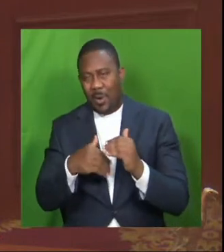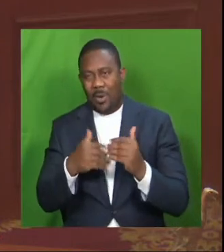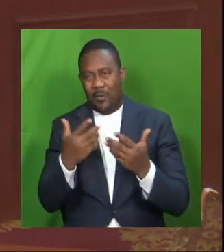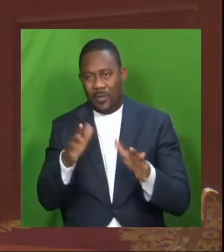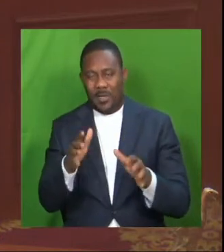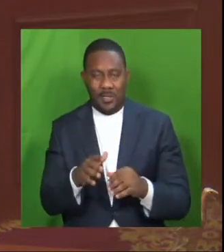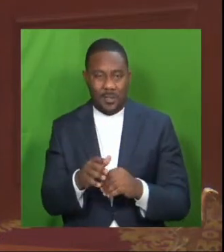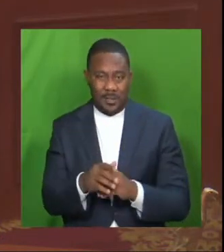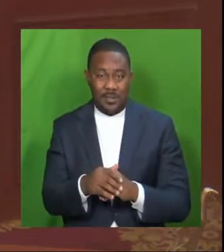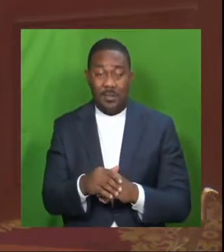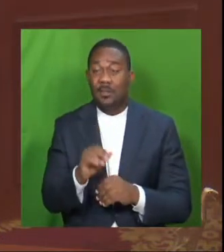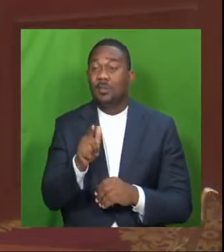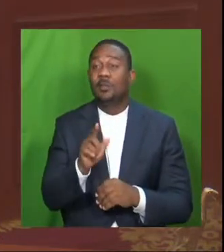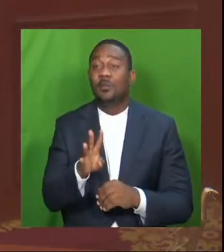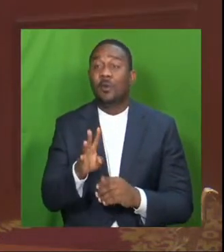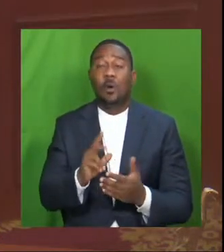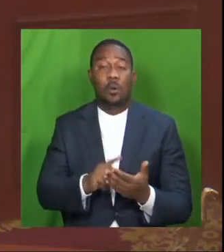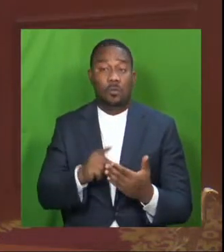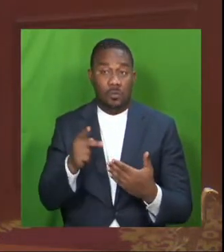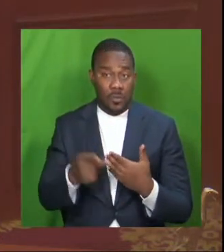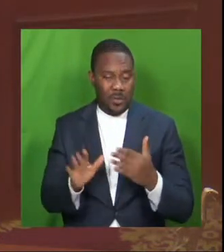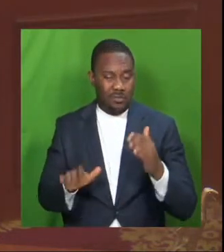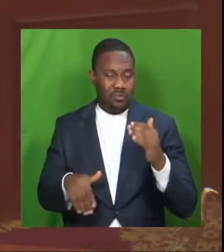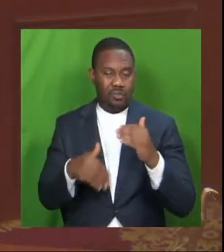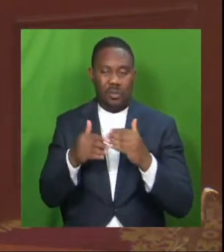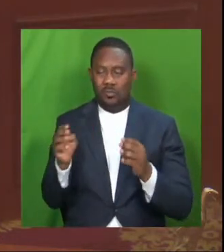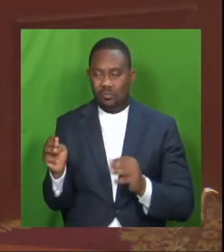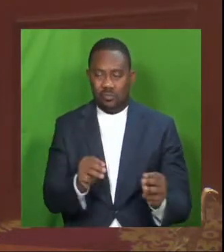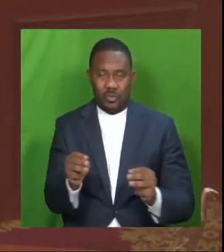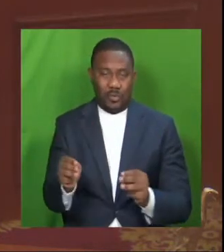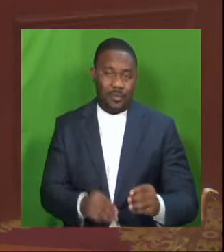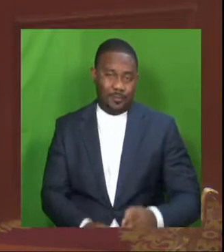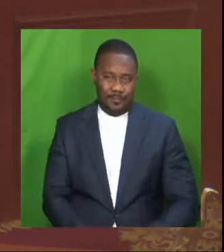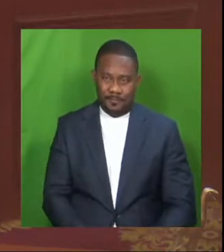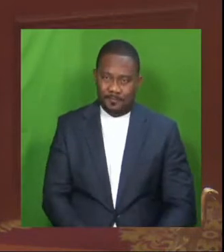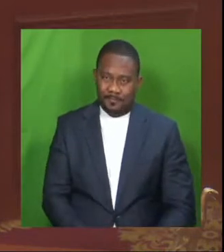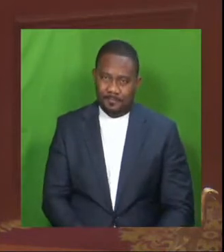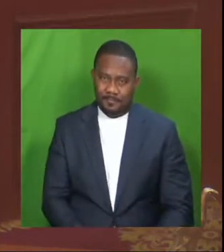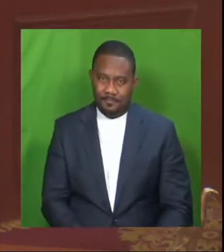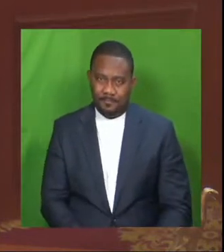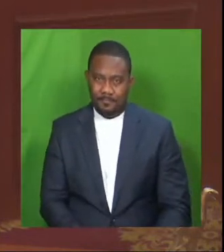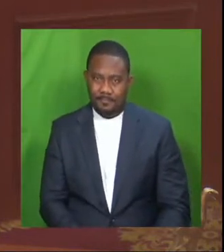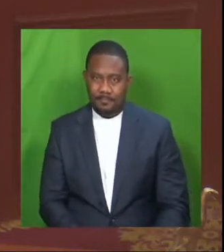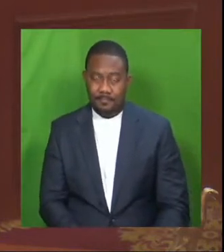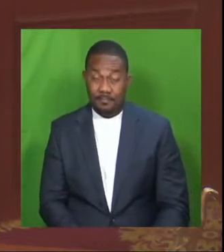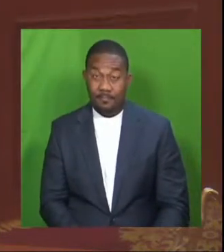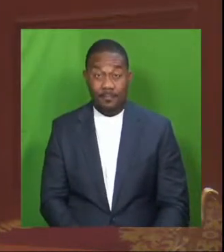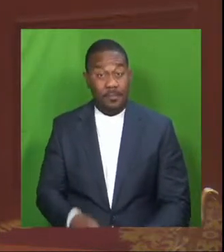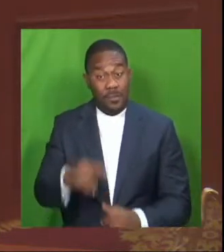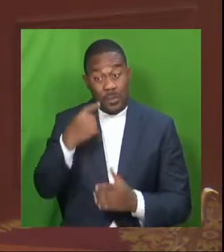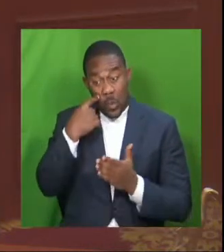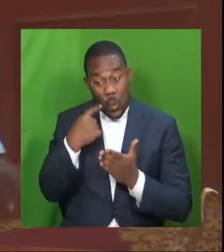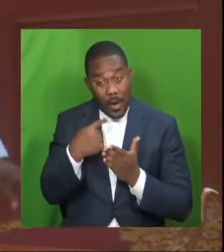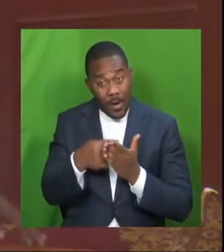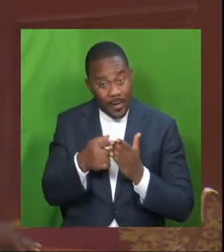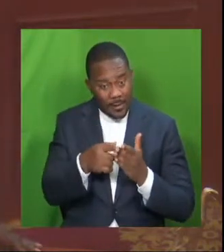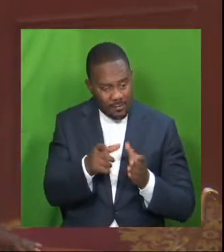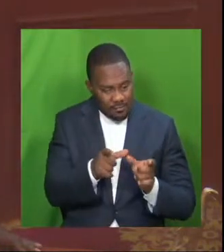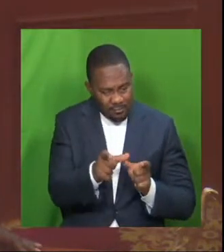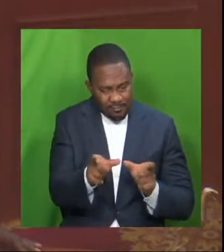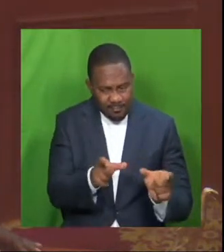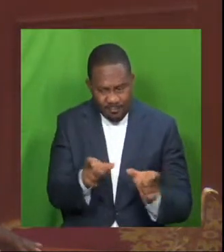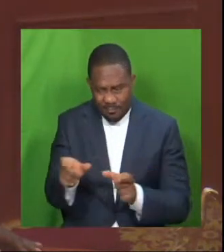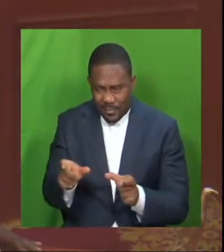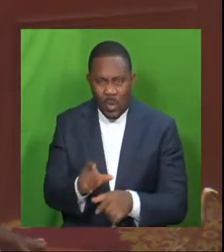and some 24 projects are at the state of mobilization. Mr. Speaker, if you look at the distribution of the